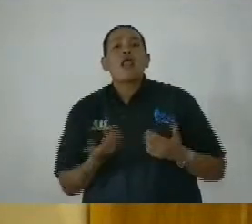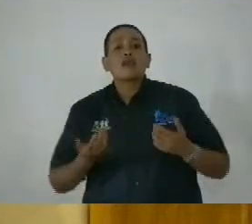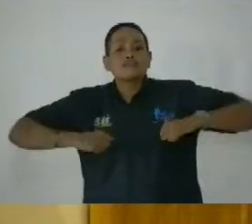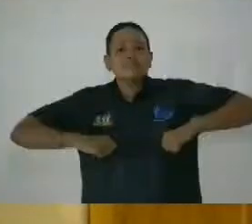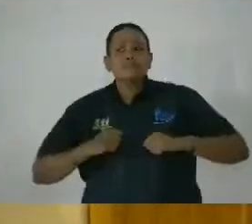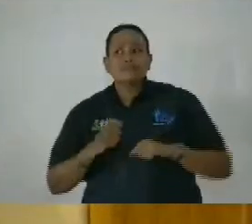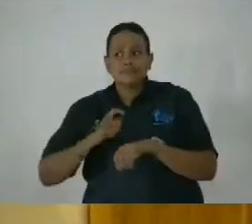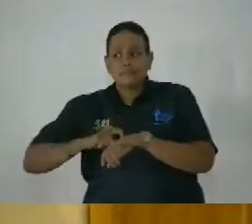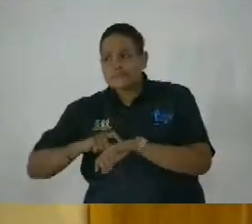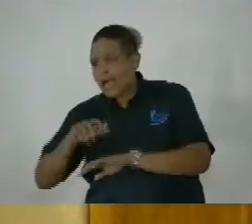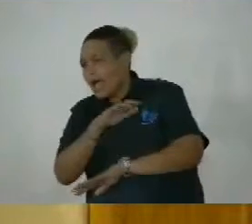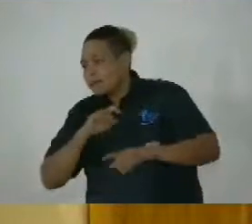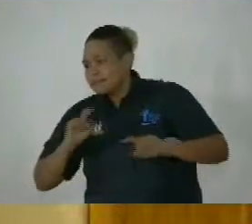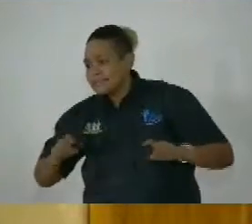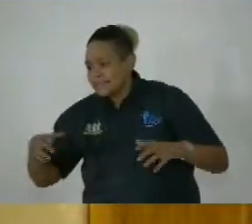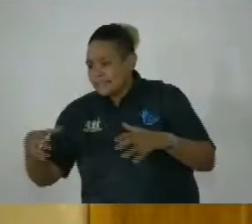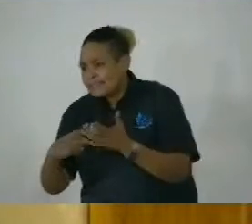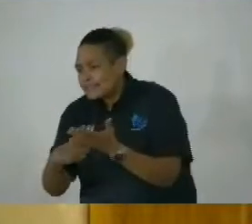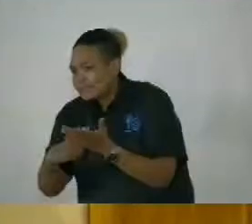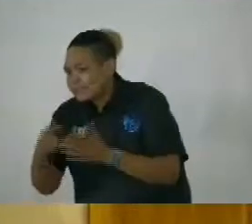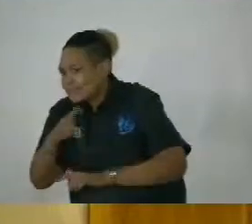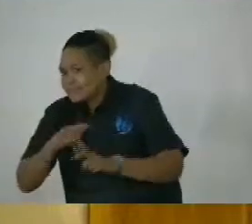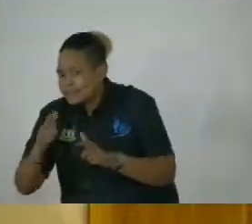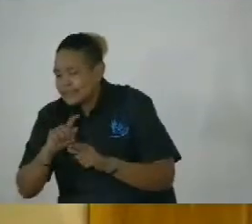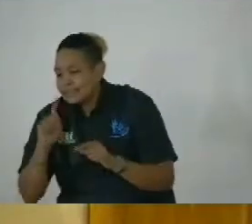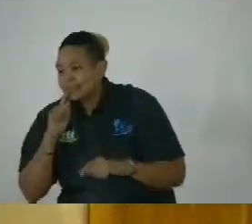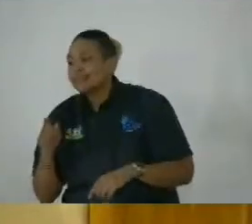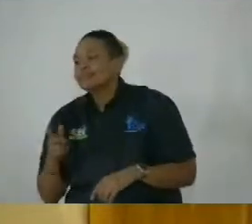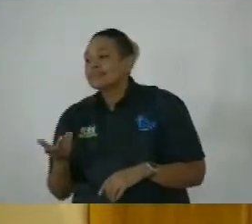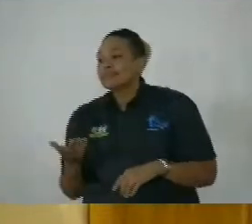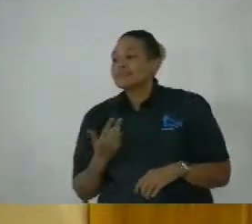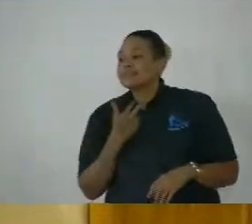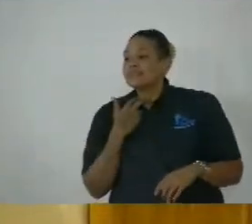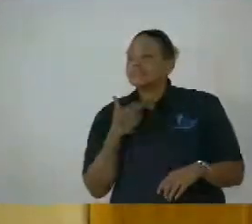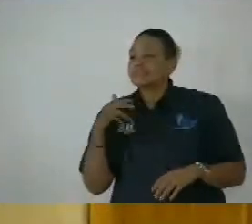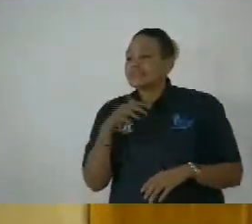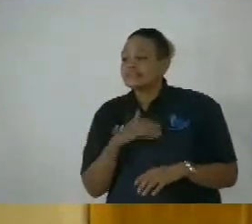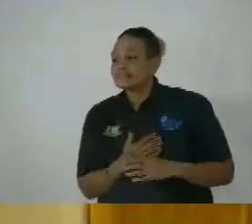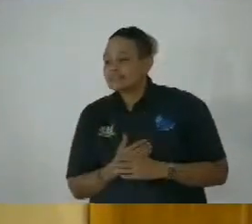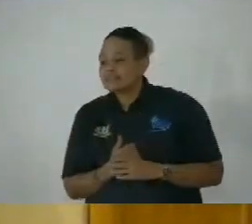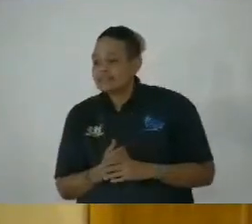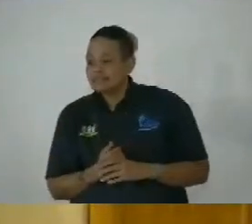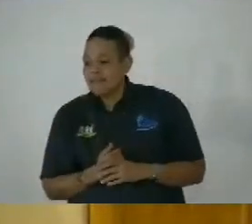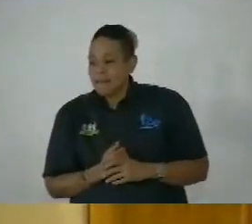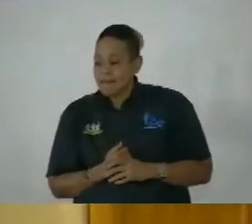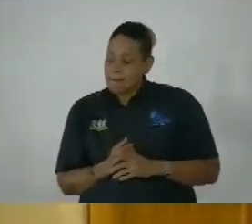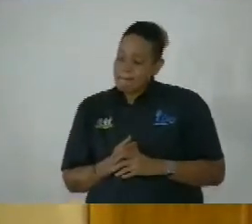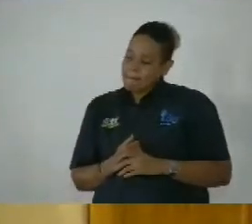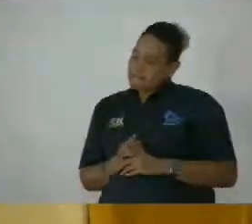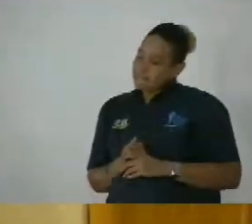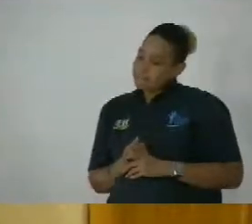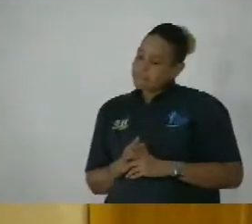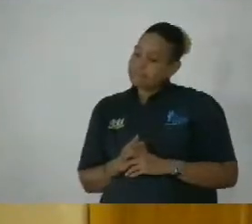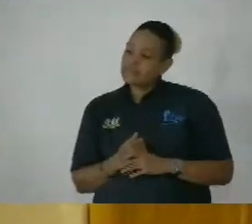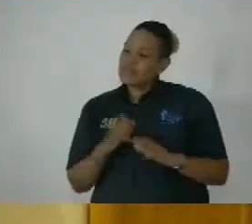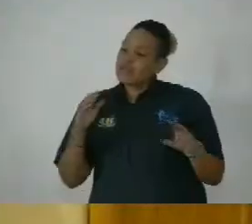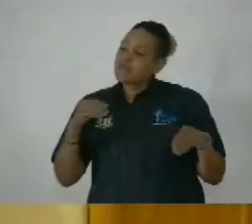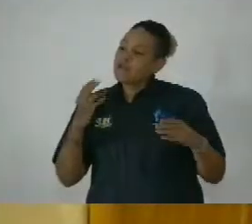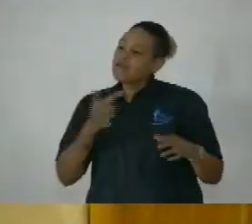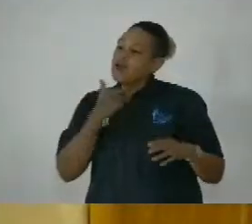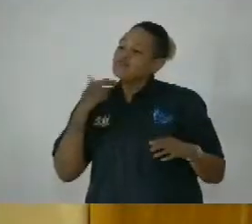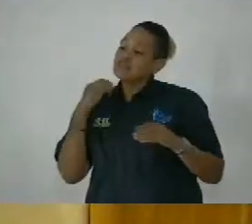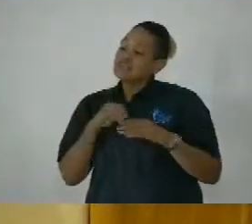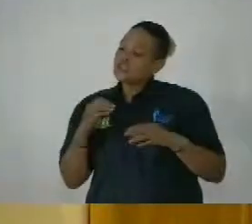time. And the courts require to have that space. We're looking at several Plus, places. it does provide a risk in the court when you